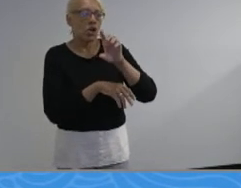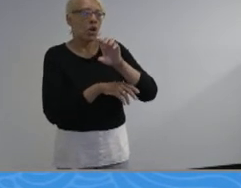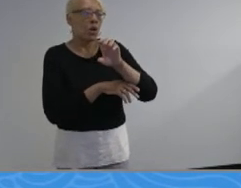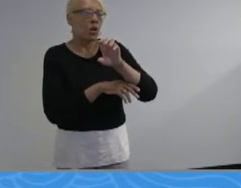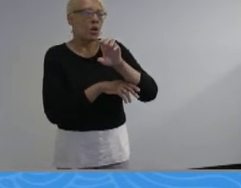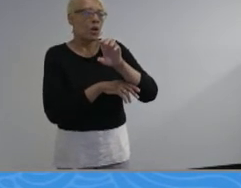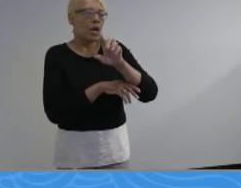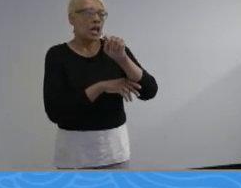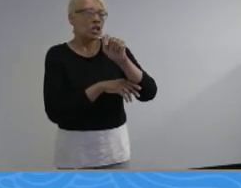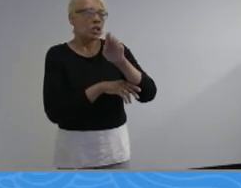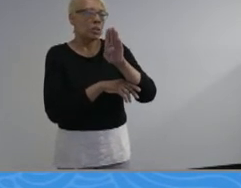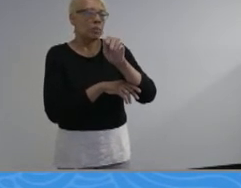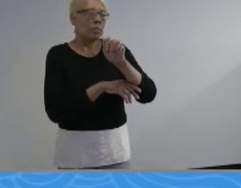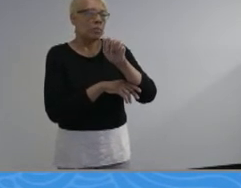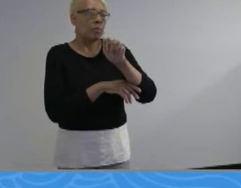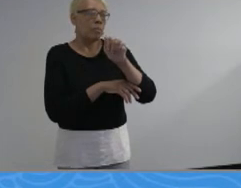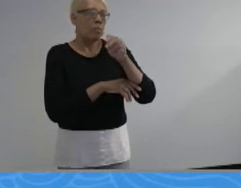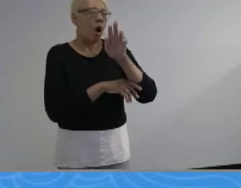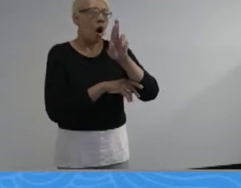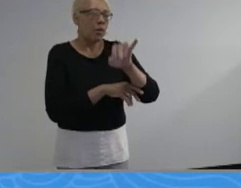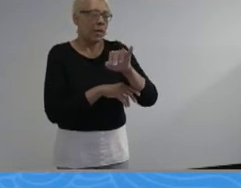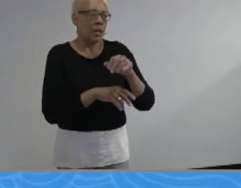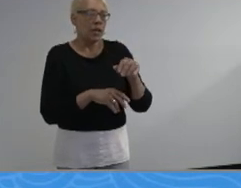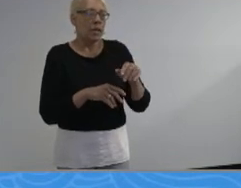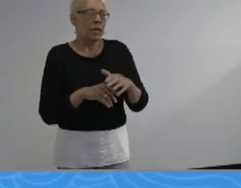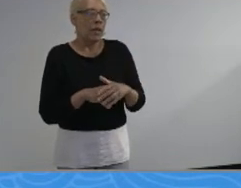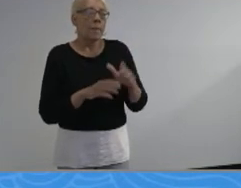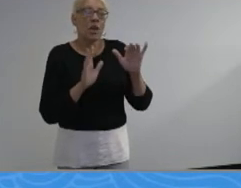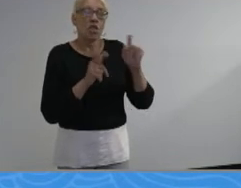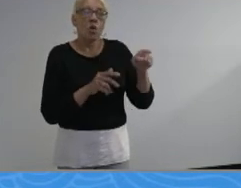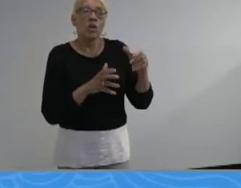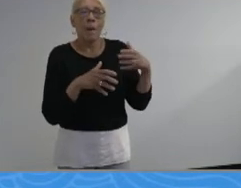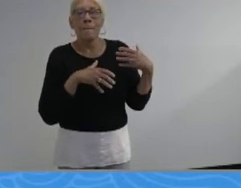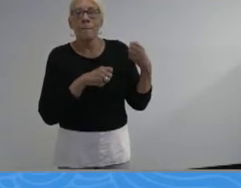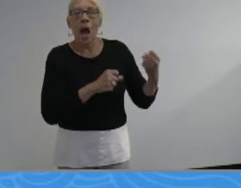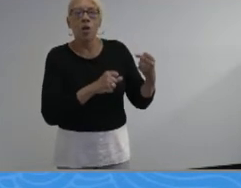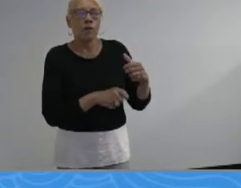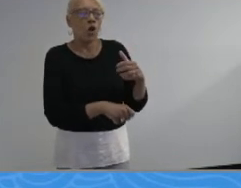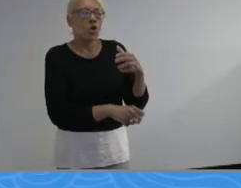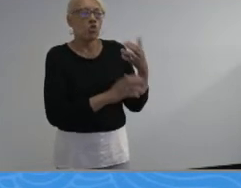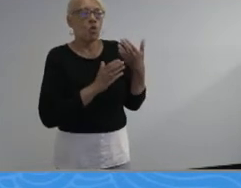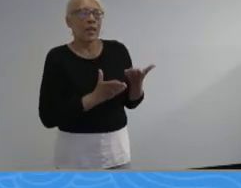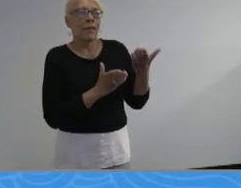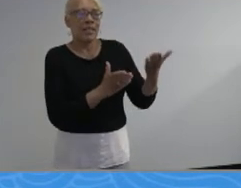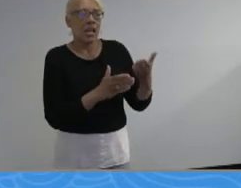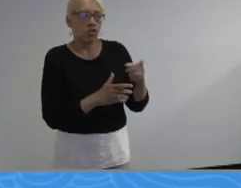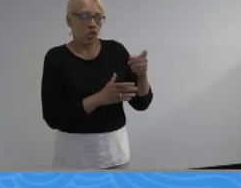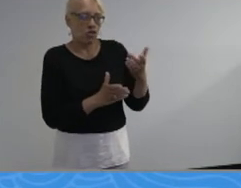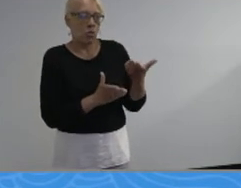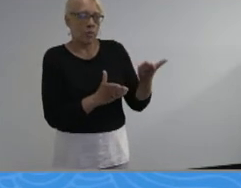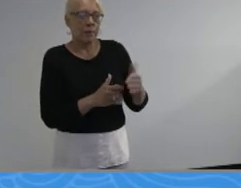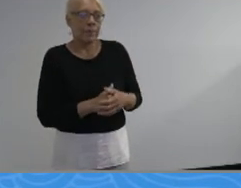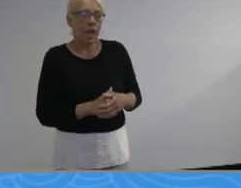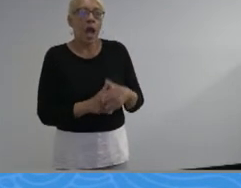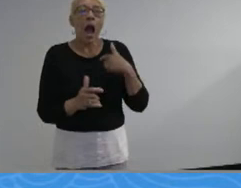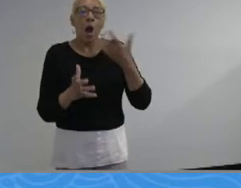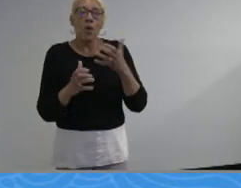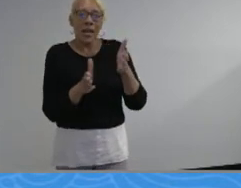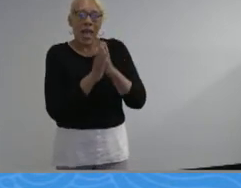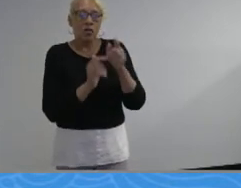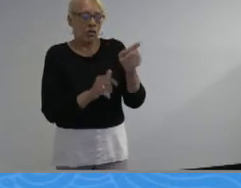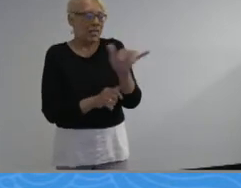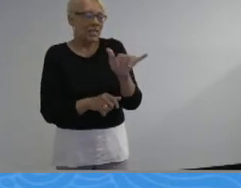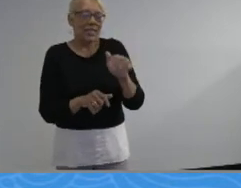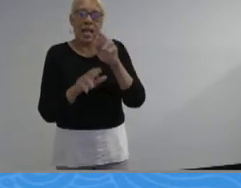of where you are, because we want to hear more powerful recommendations you offer. Dr. Tabari, let's shift. I want to ask the same question to